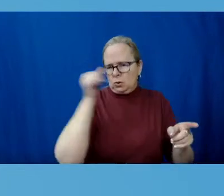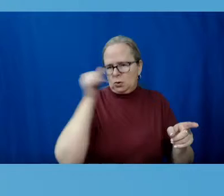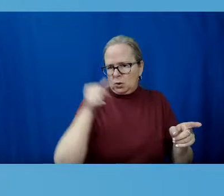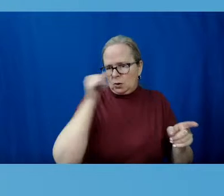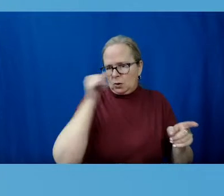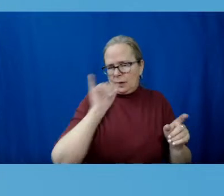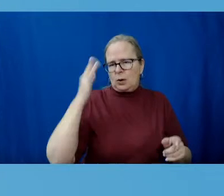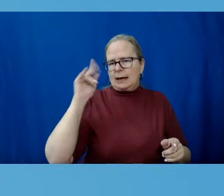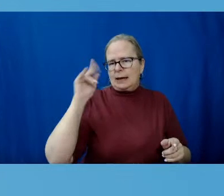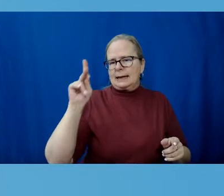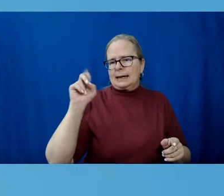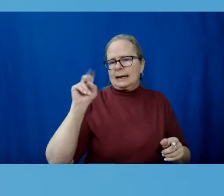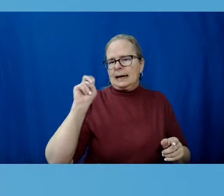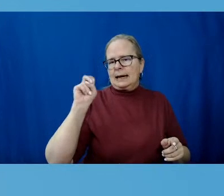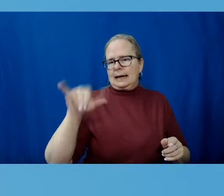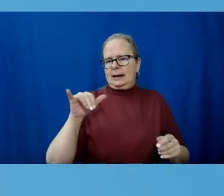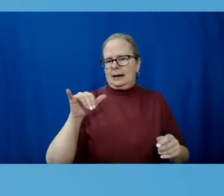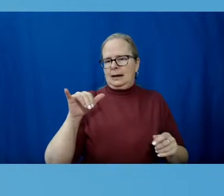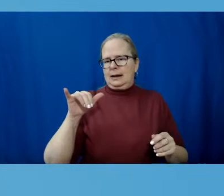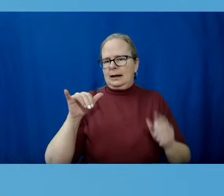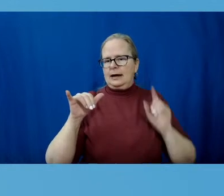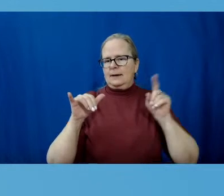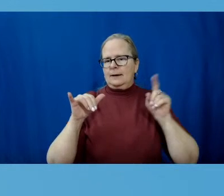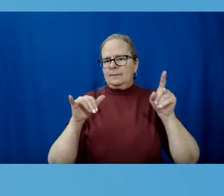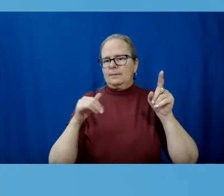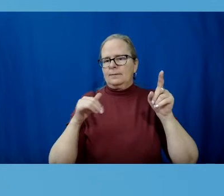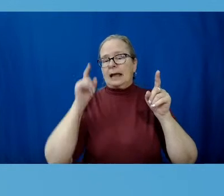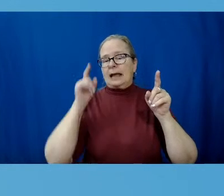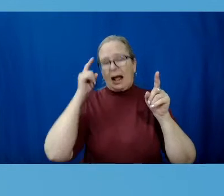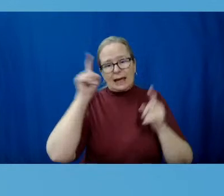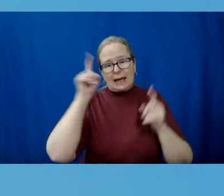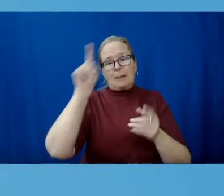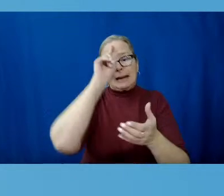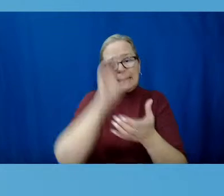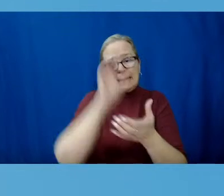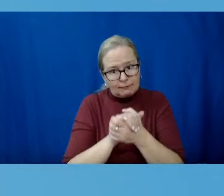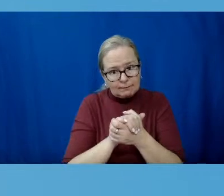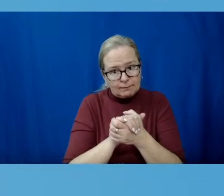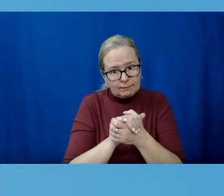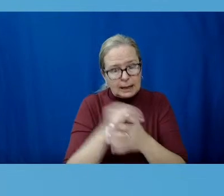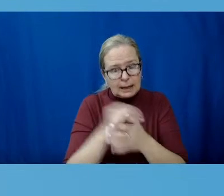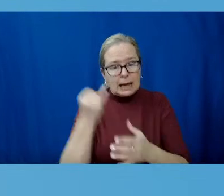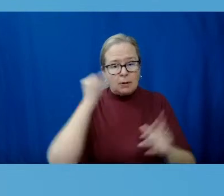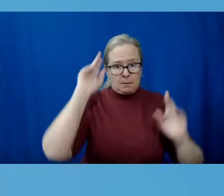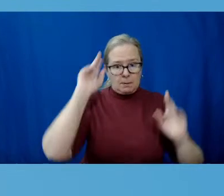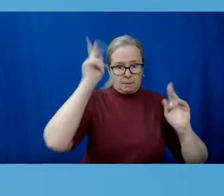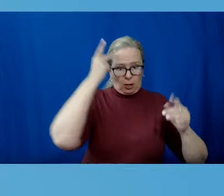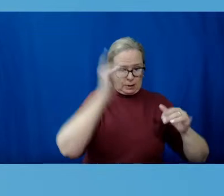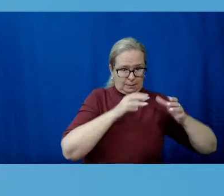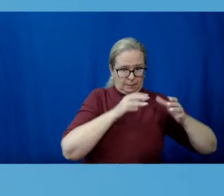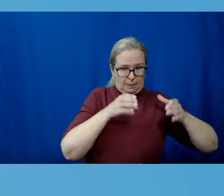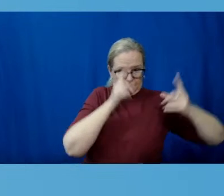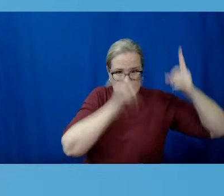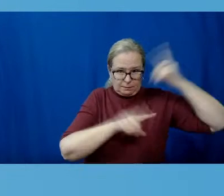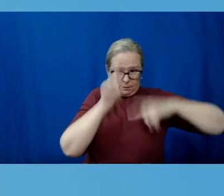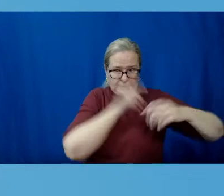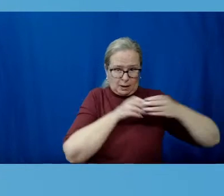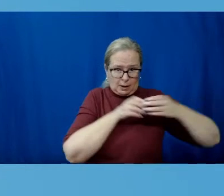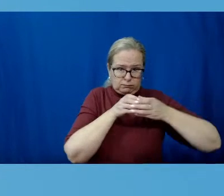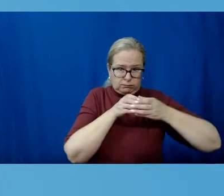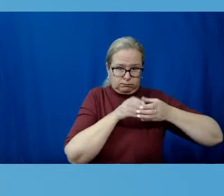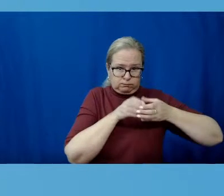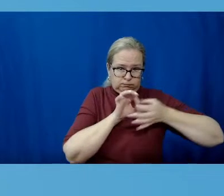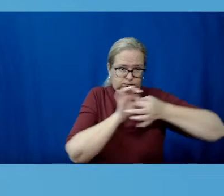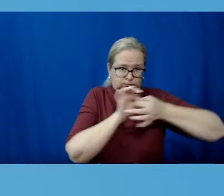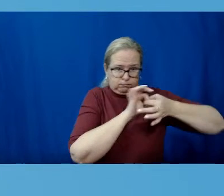budget, people will forget about COVID in 14 months and he'll get reelected. I'm very doubtful of that, but I think that's